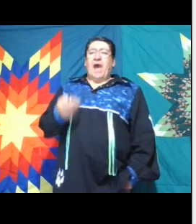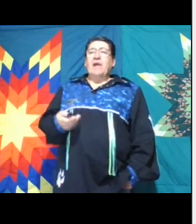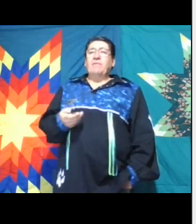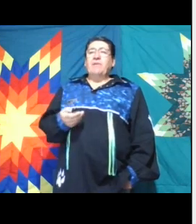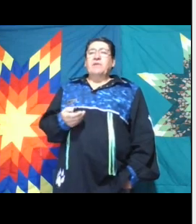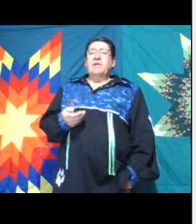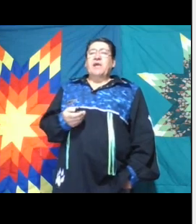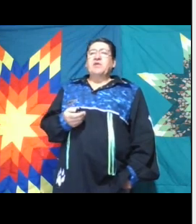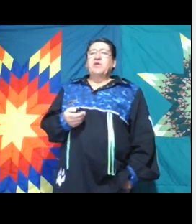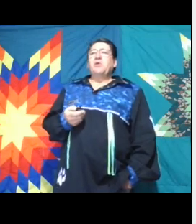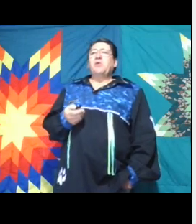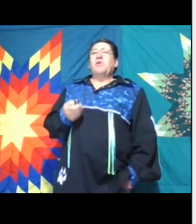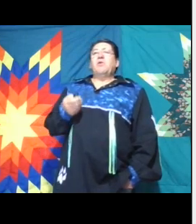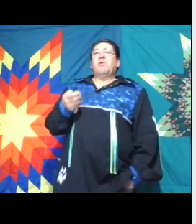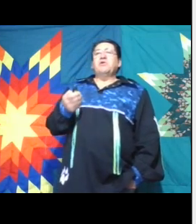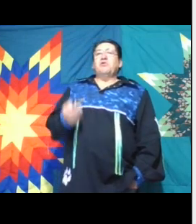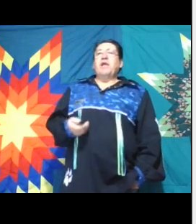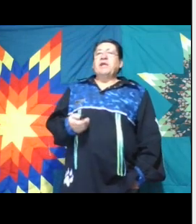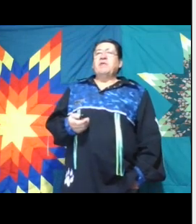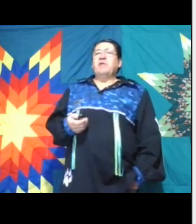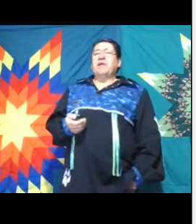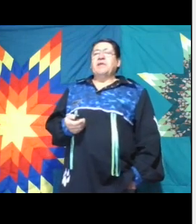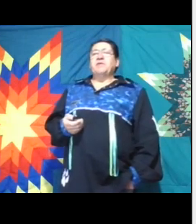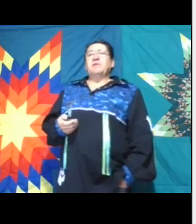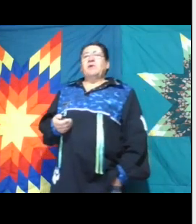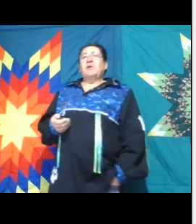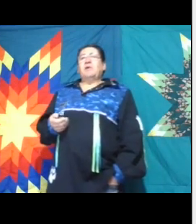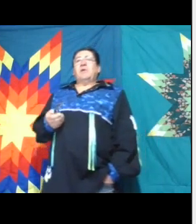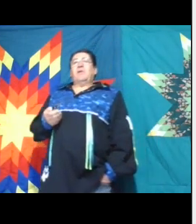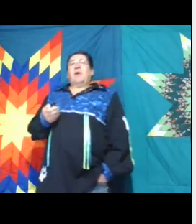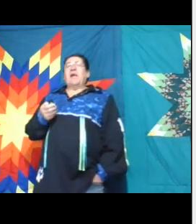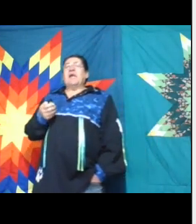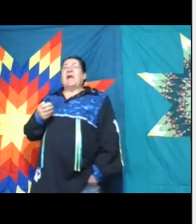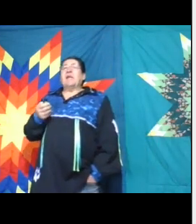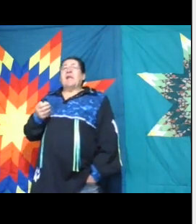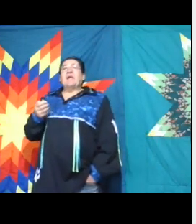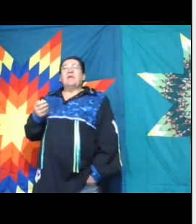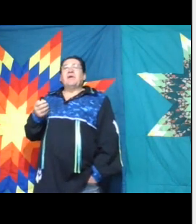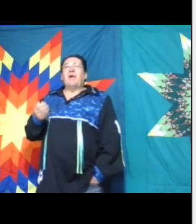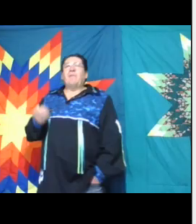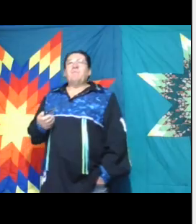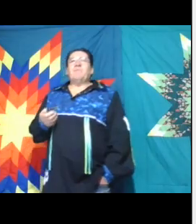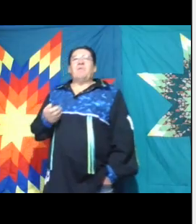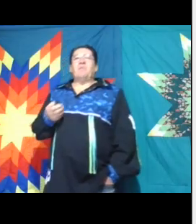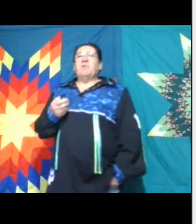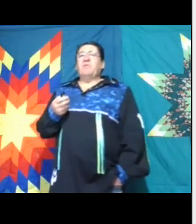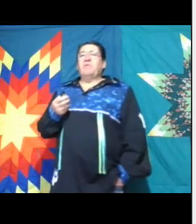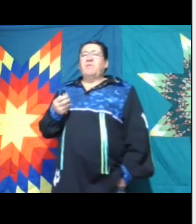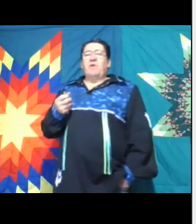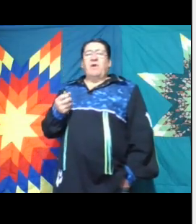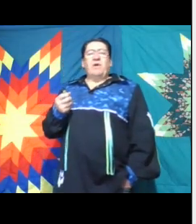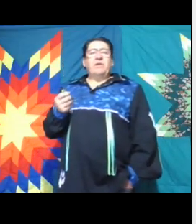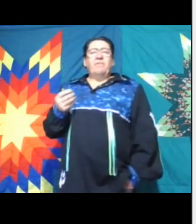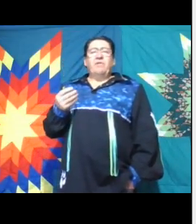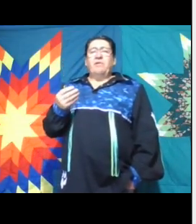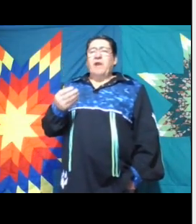a lack of education or training credentials. And again, that could come from